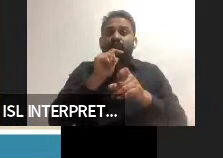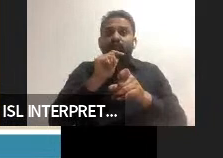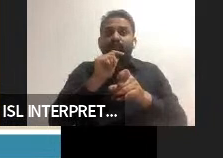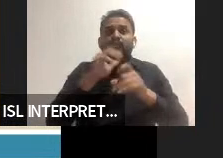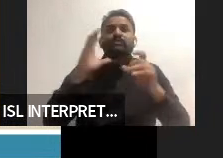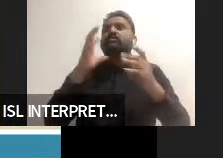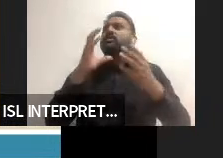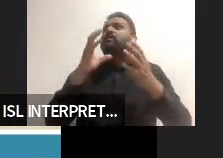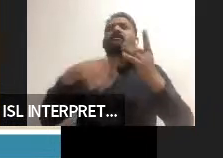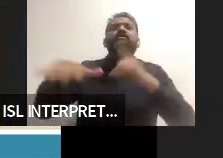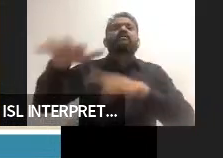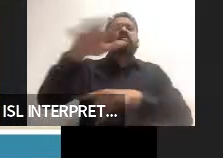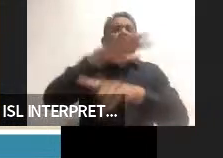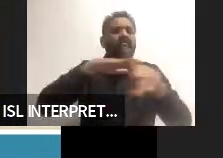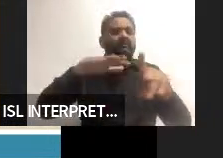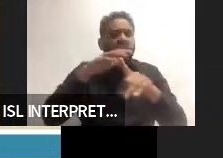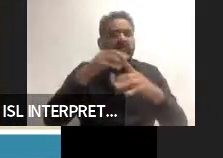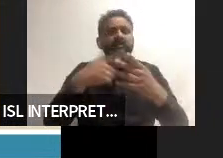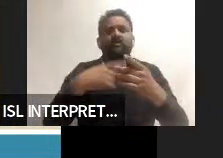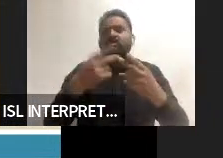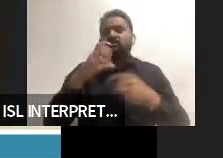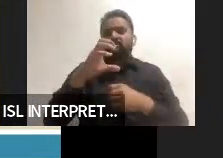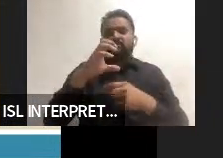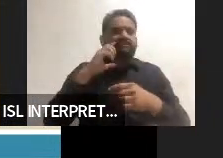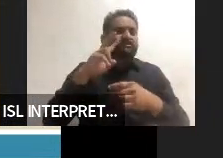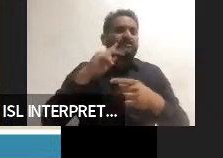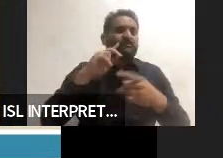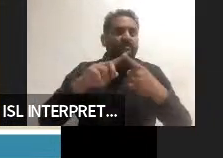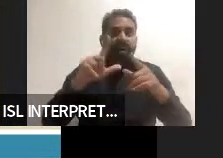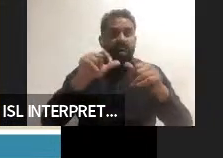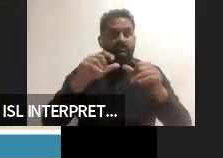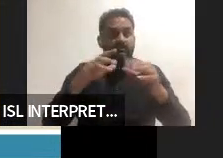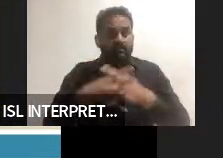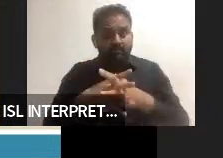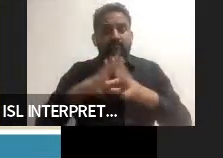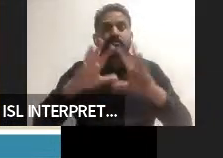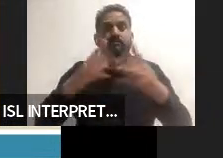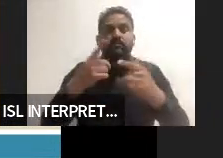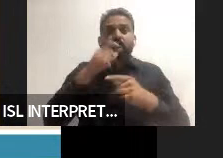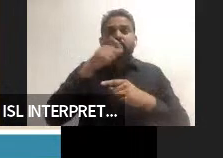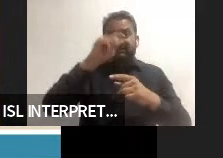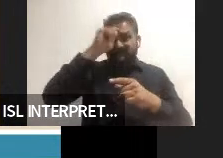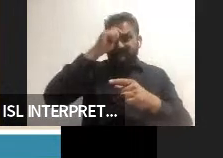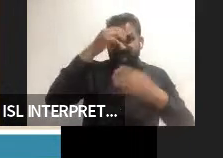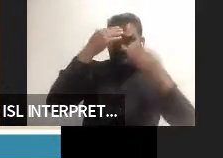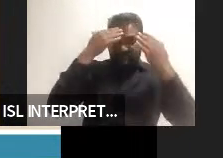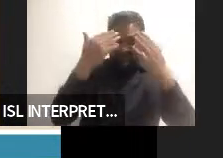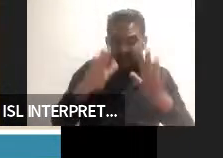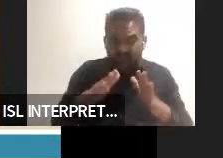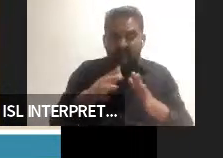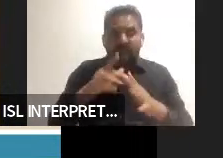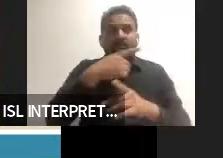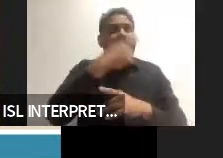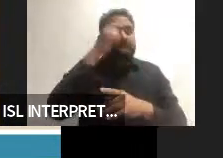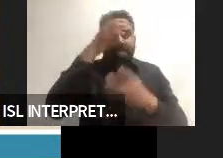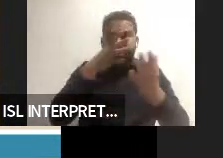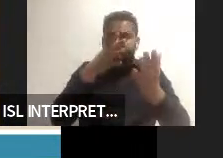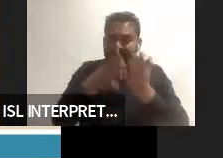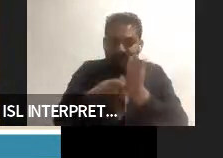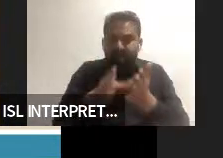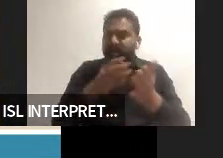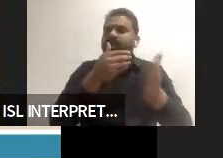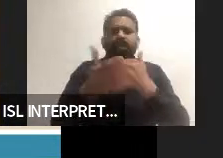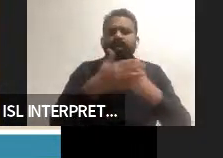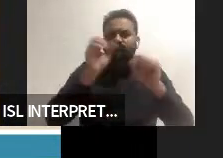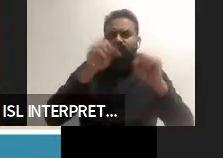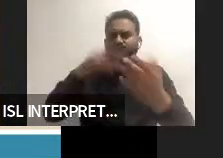countries, from the civil law countries, even the people who are not speaking English or English is not their mother tongue, they will also read